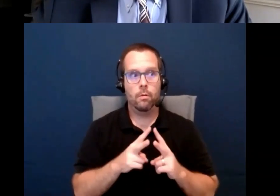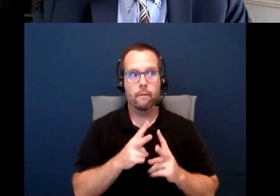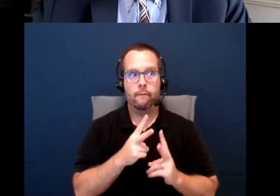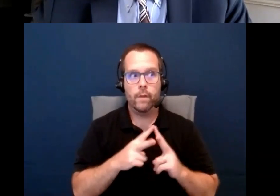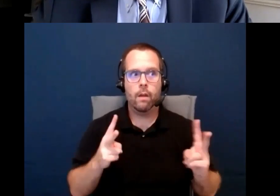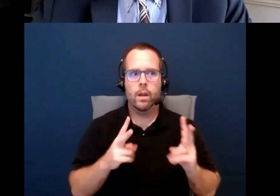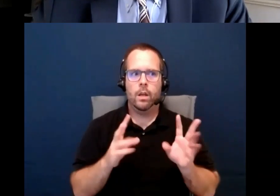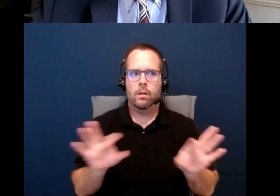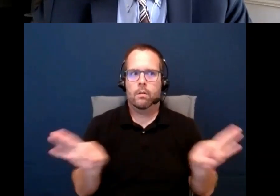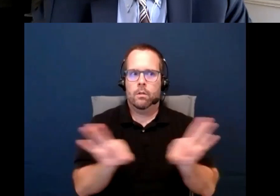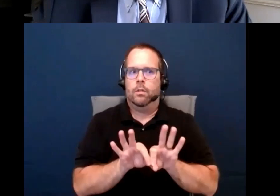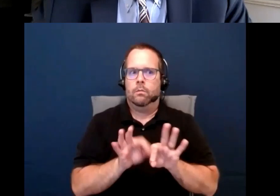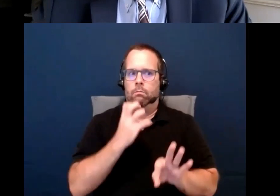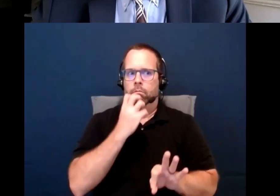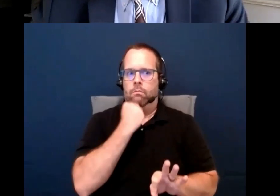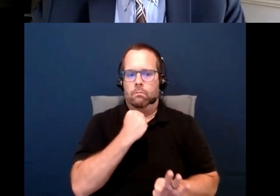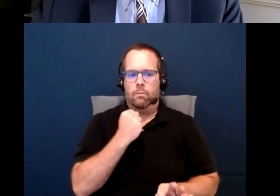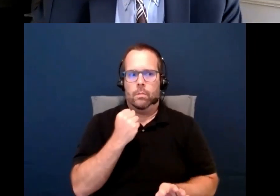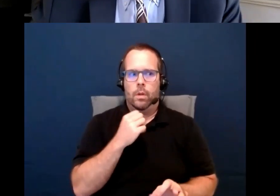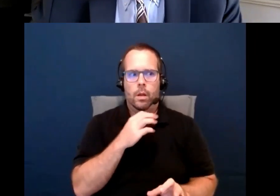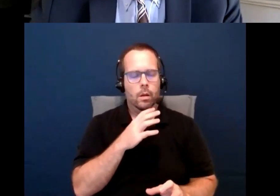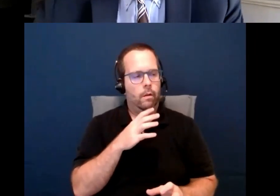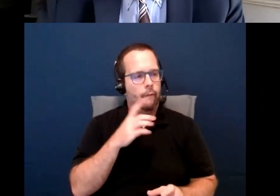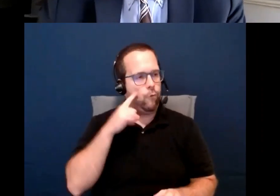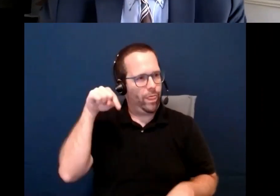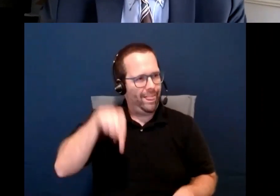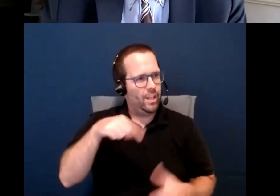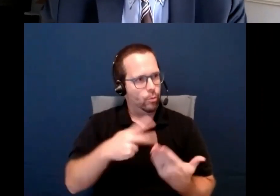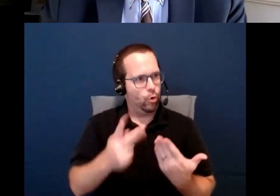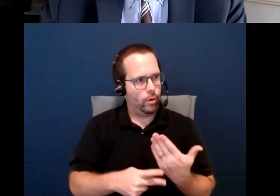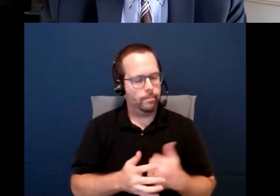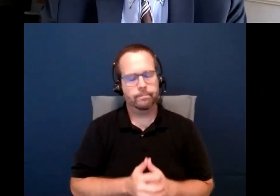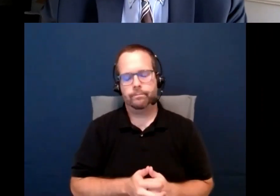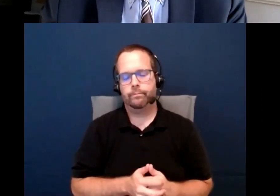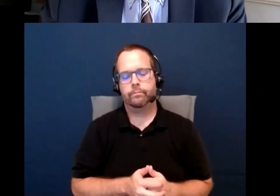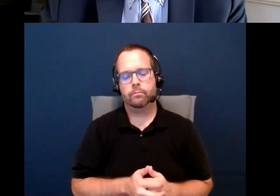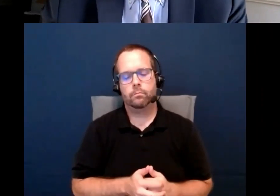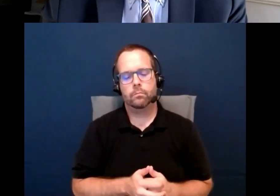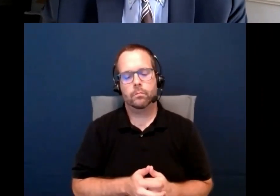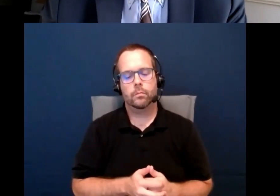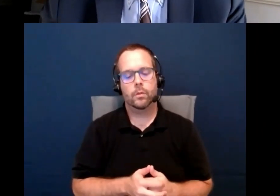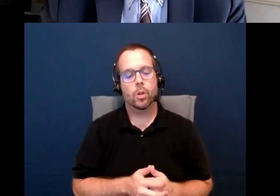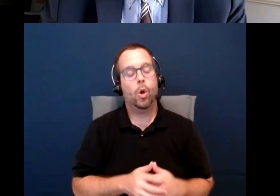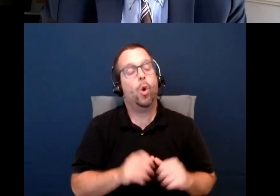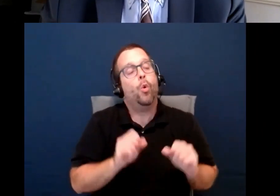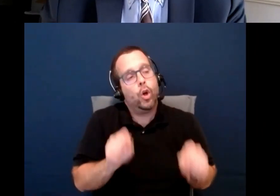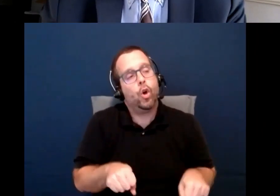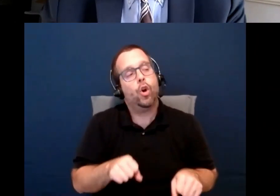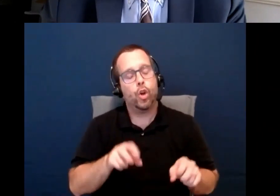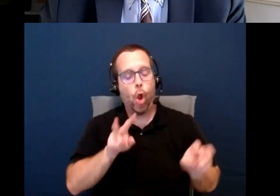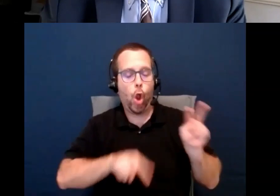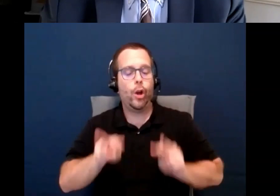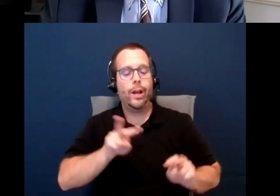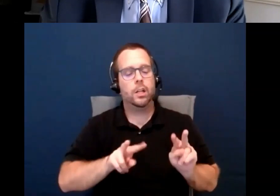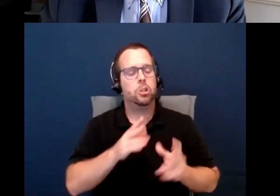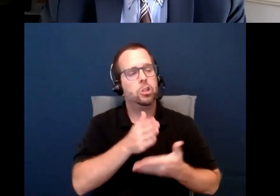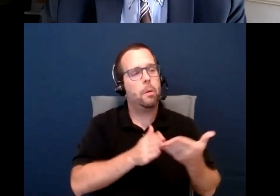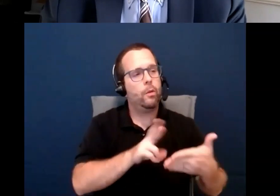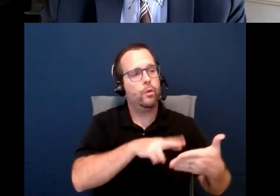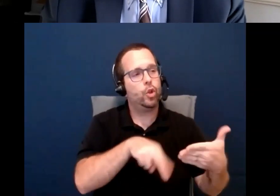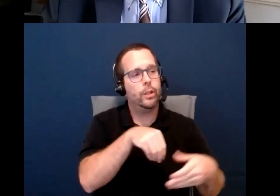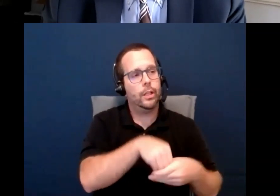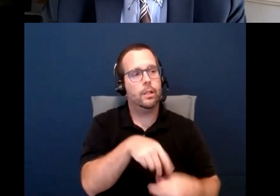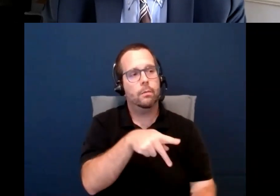of this particular program. Additionally, you would be able to look at some of the results in PISA as well as